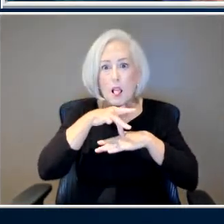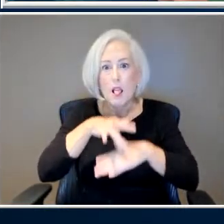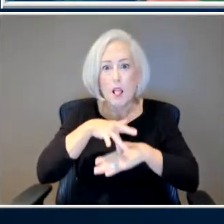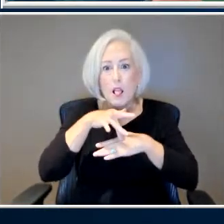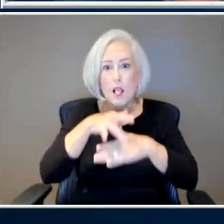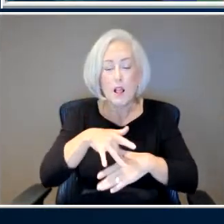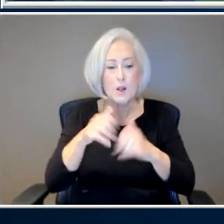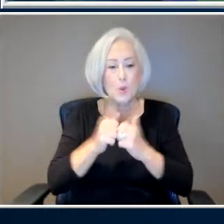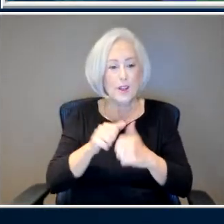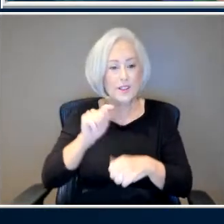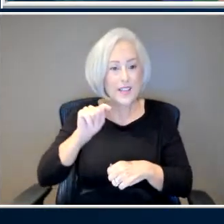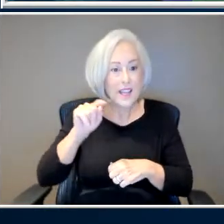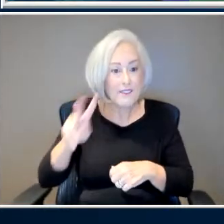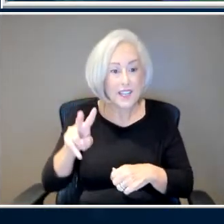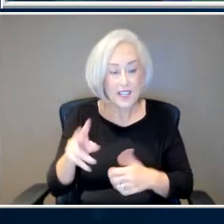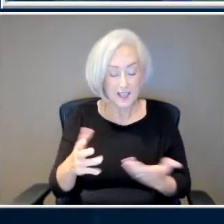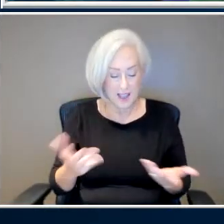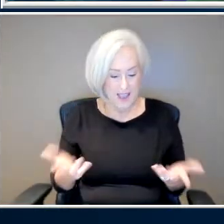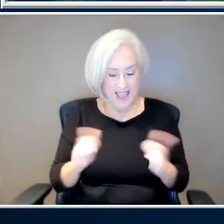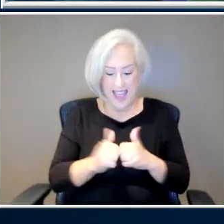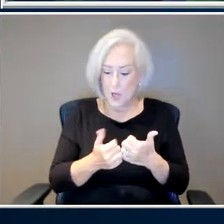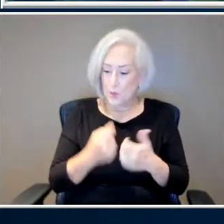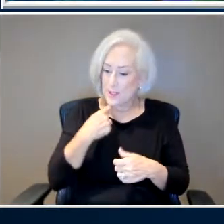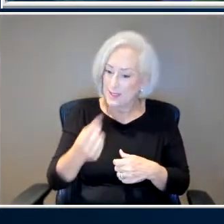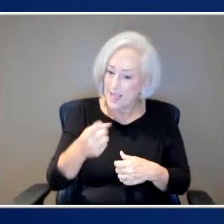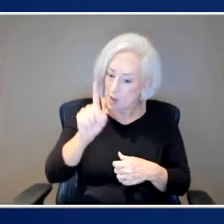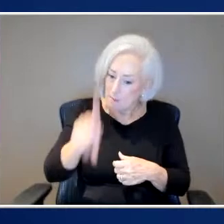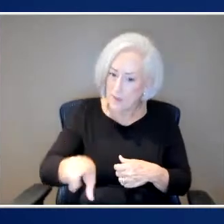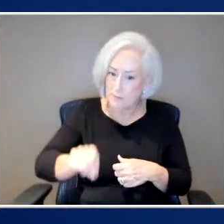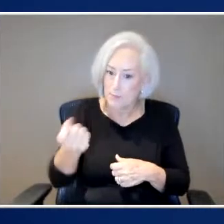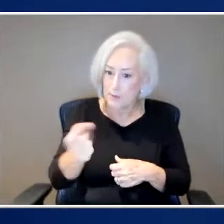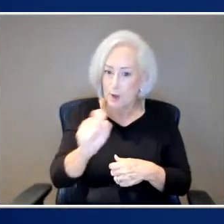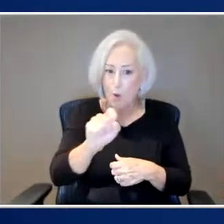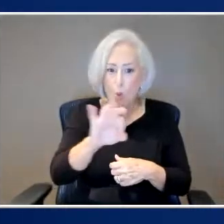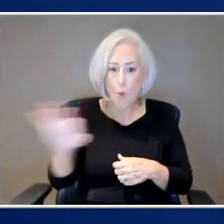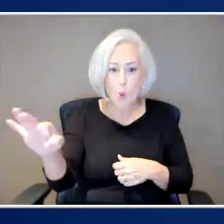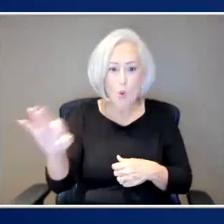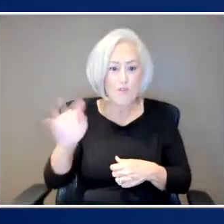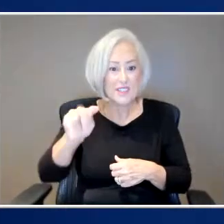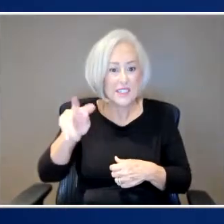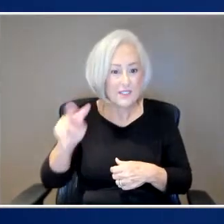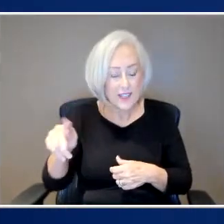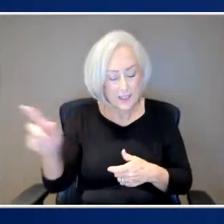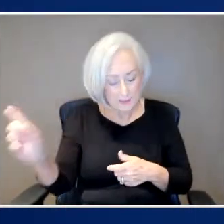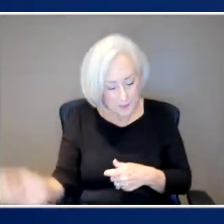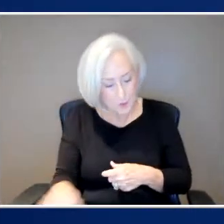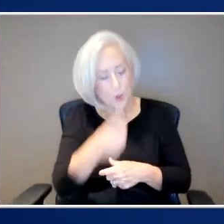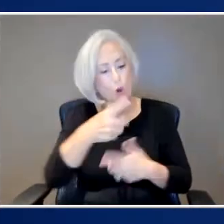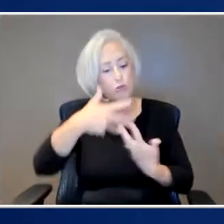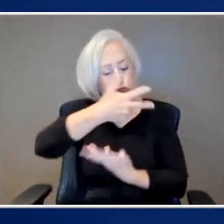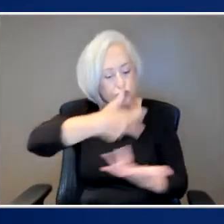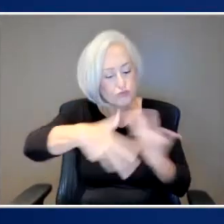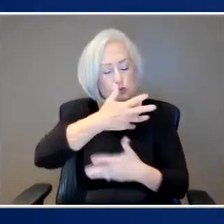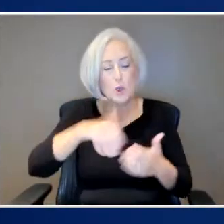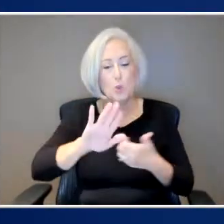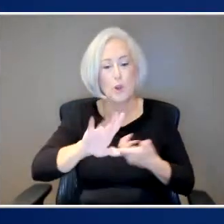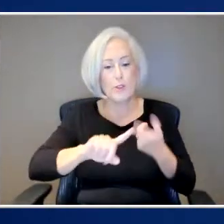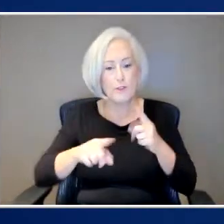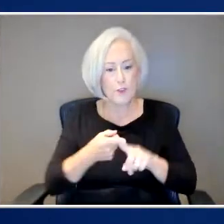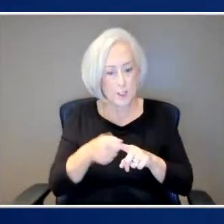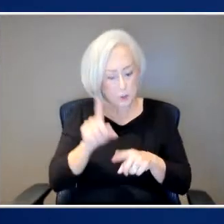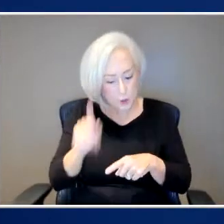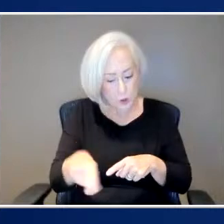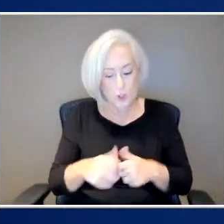hang out with their friends? And how do we do that? I think that's kind of a good argument. It's just to explain, like,